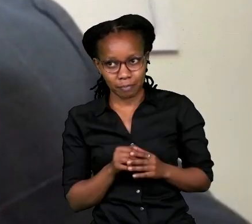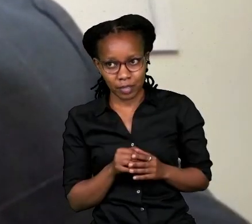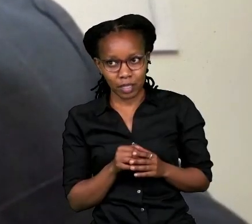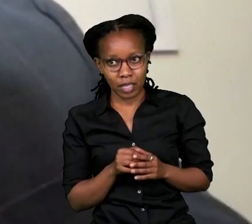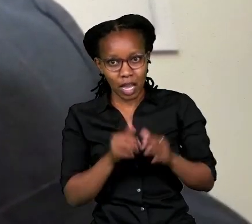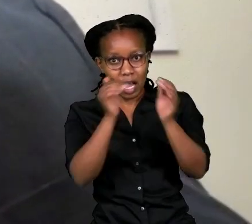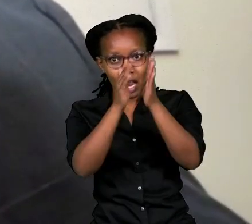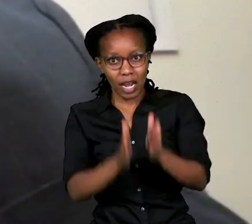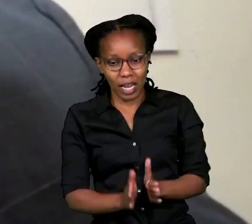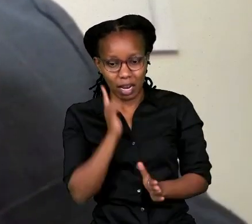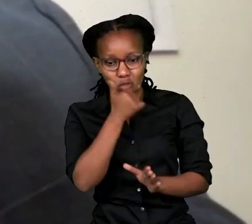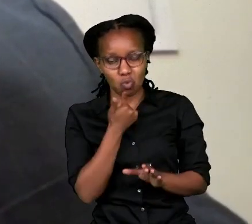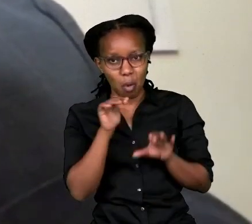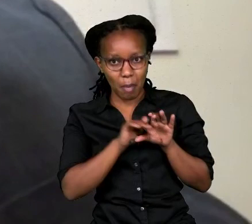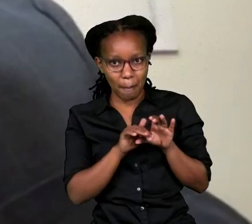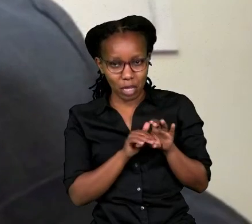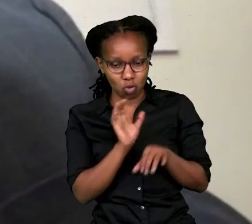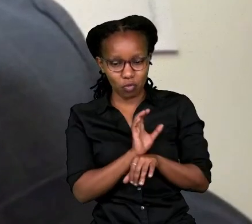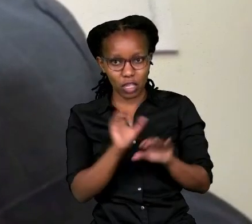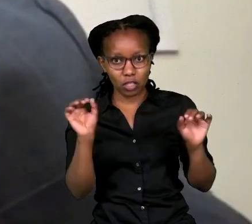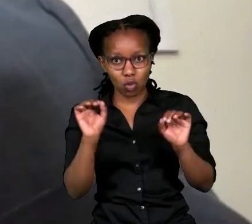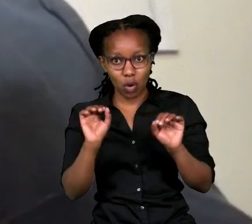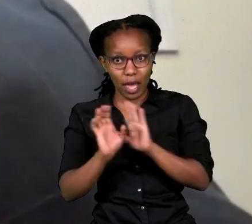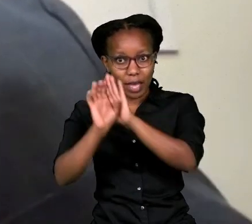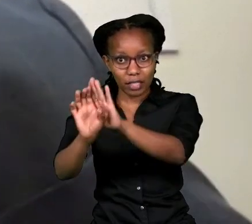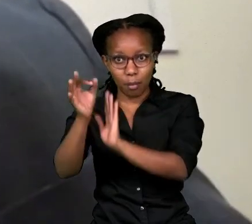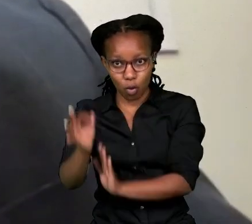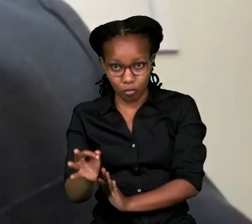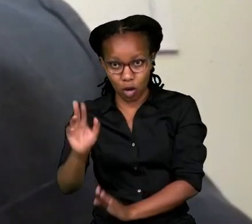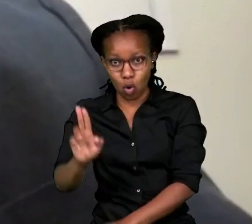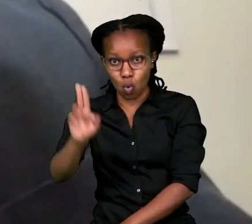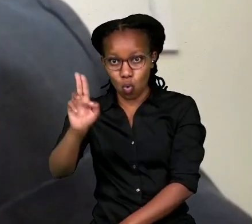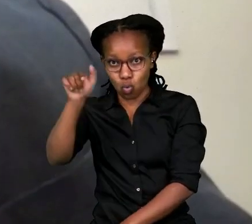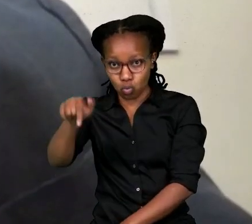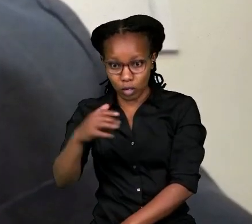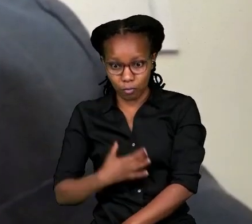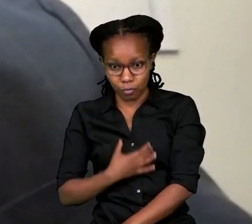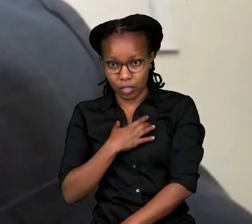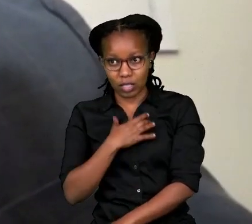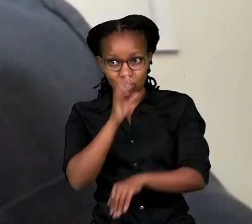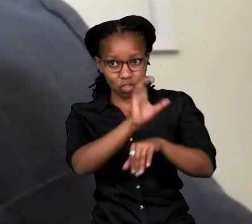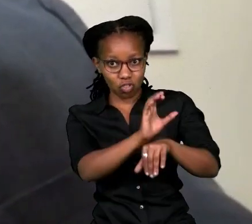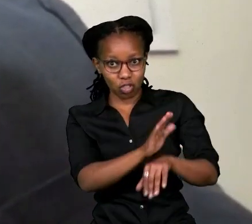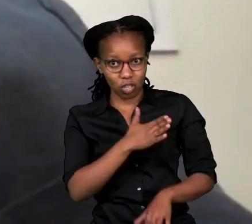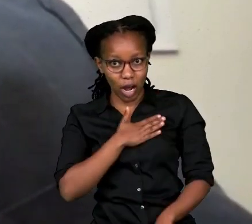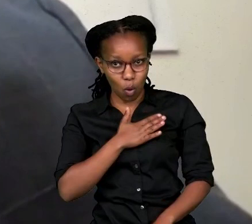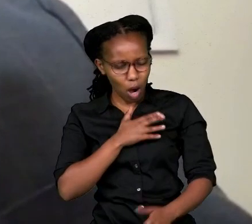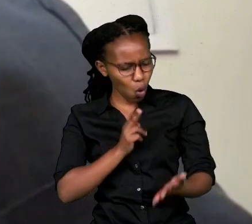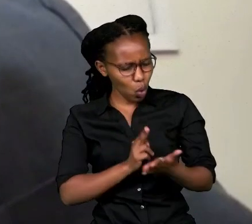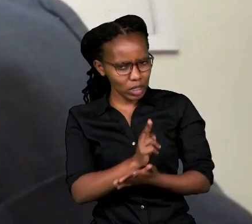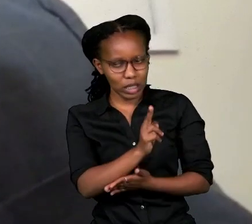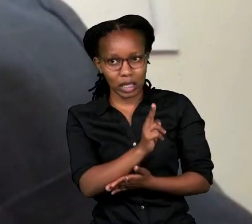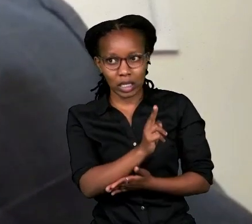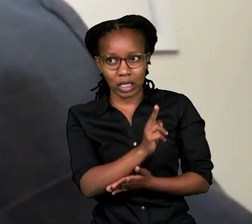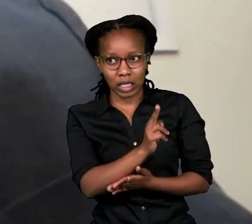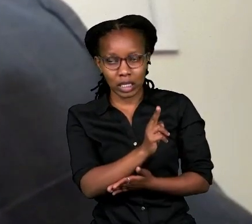not members of that congregation. For example, if the president today visited our church, honestly speaking,